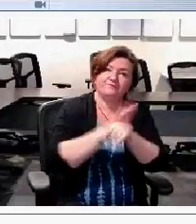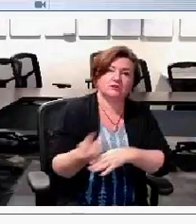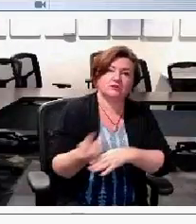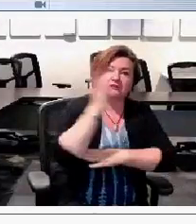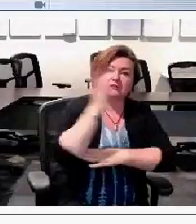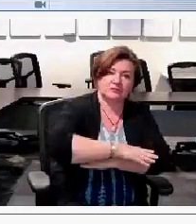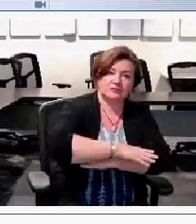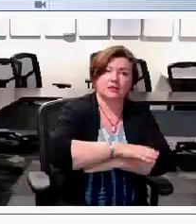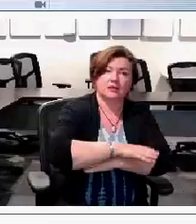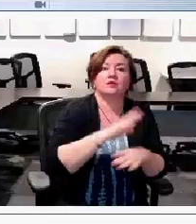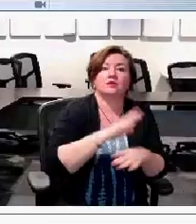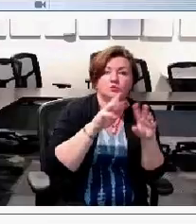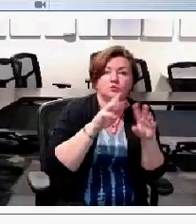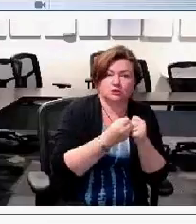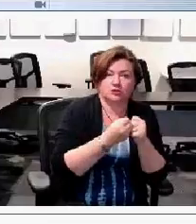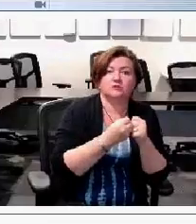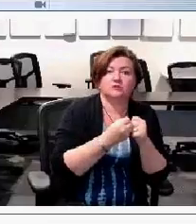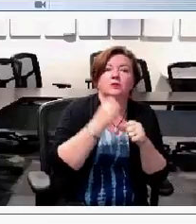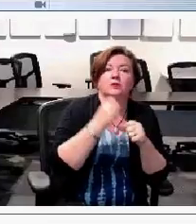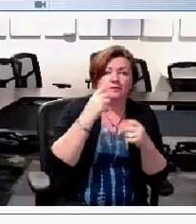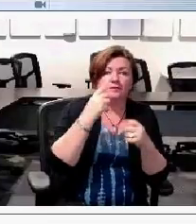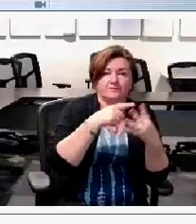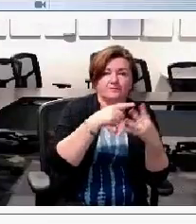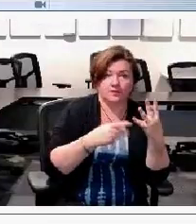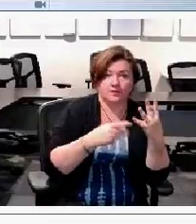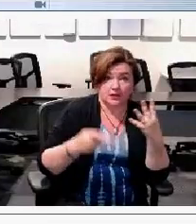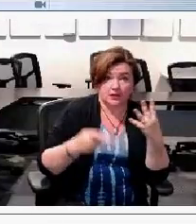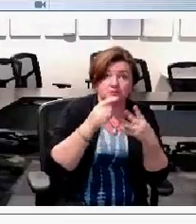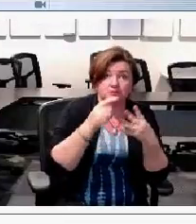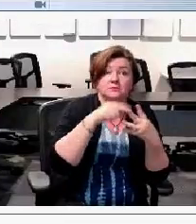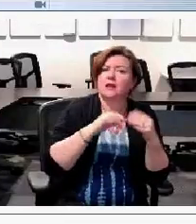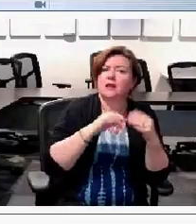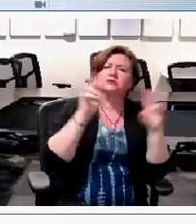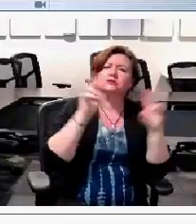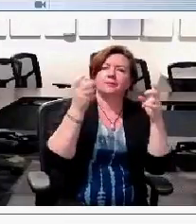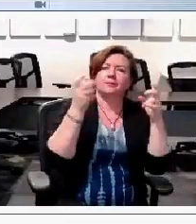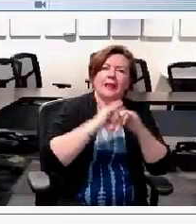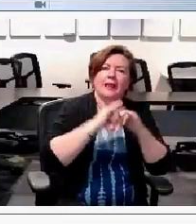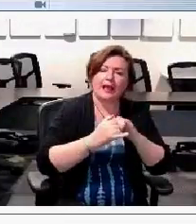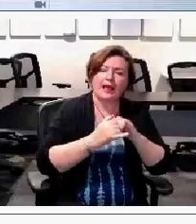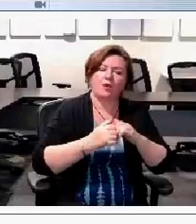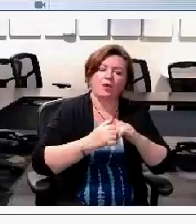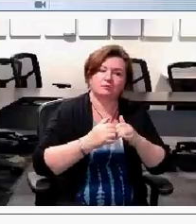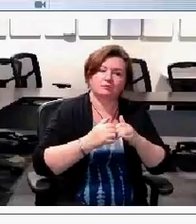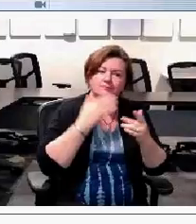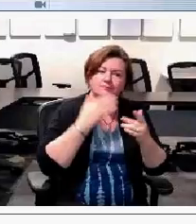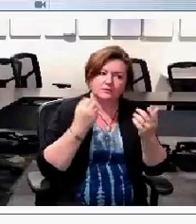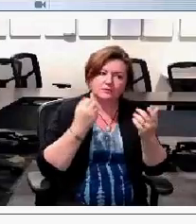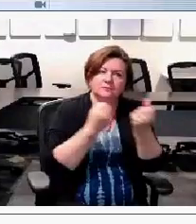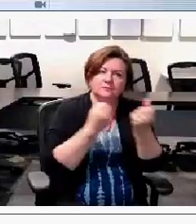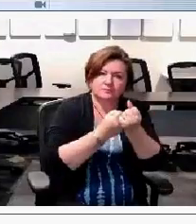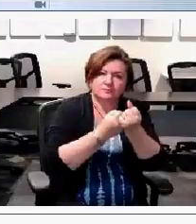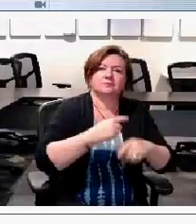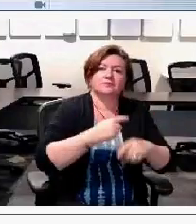in four locations around the province. It will be on the topic of enhancing deaf and hard of hearing